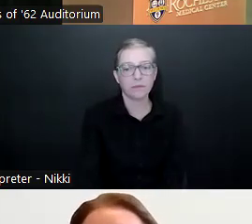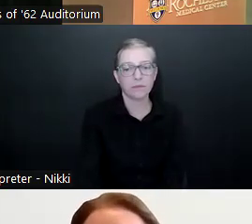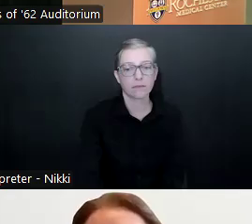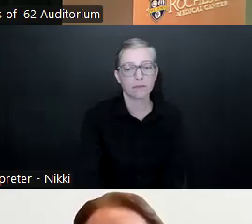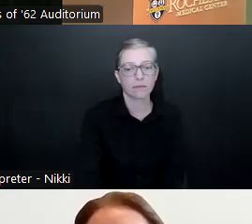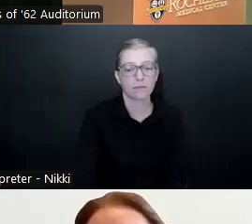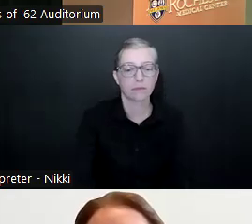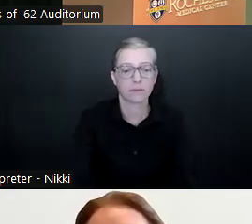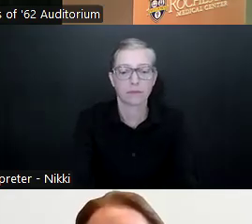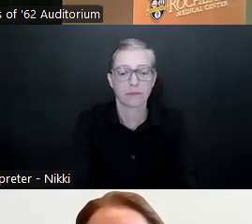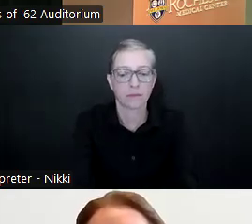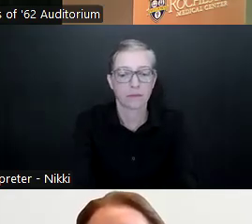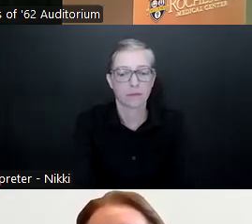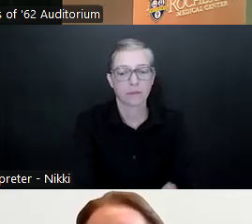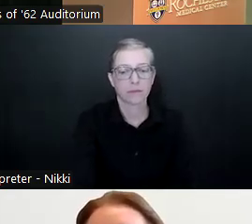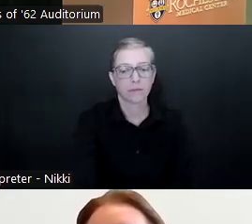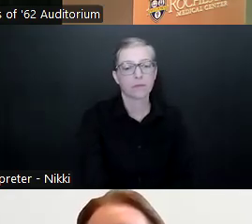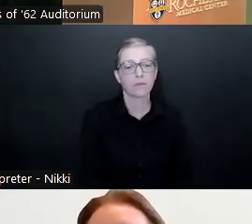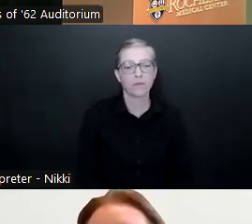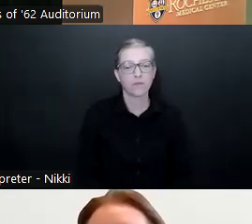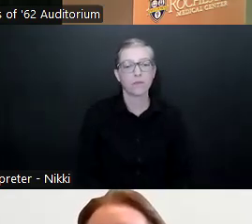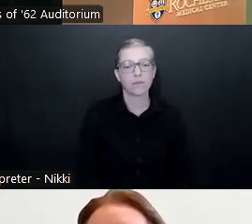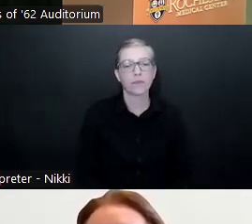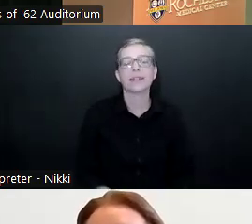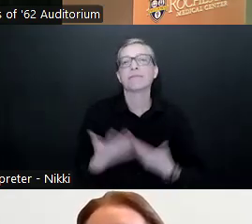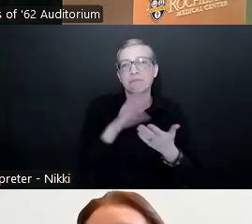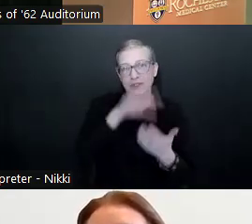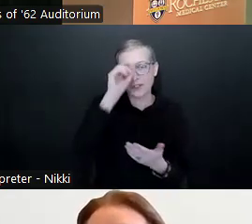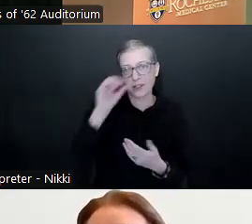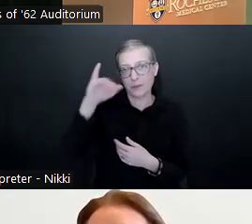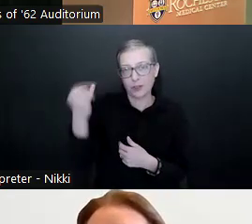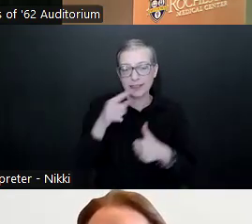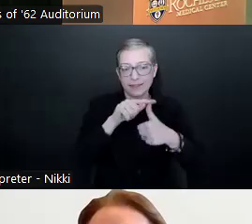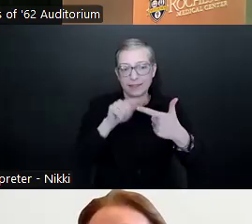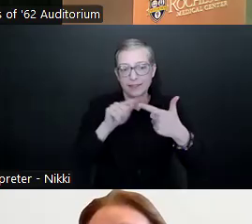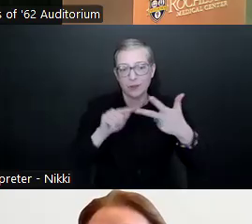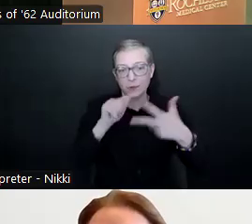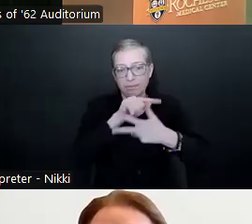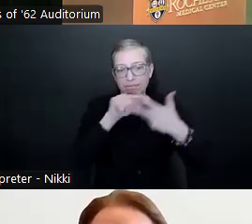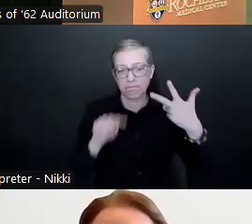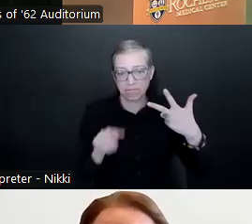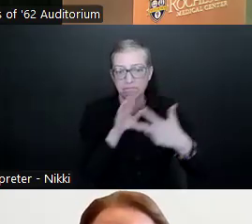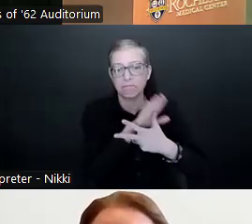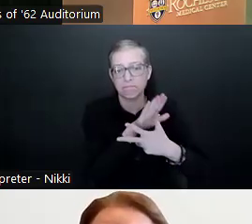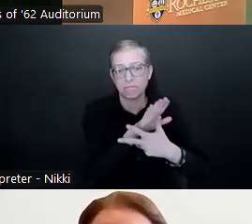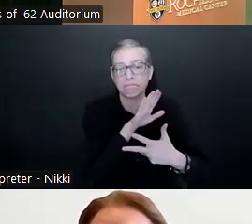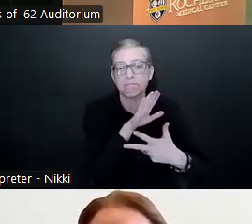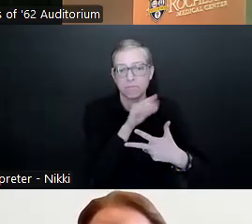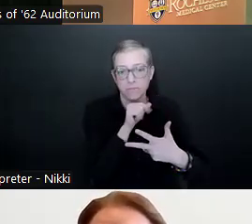a reiteration of the learning objectives, understand the role of mentalizing across psychopathologies and treatment